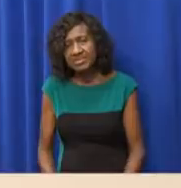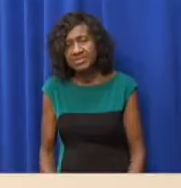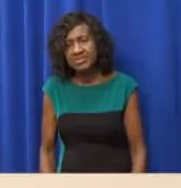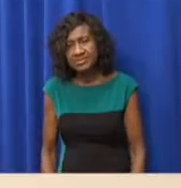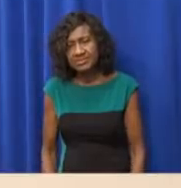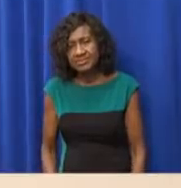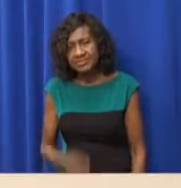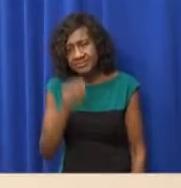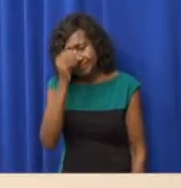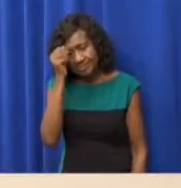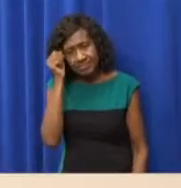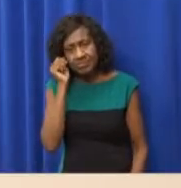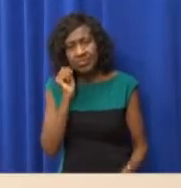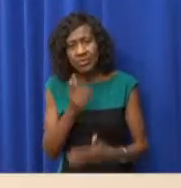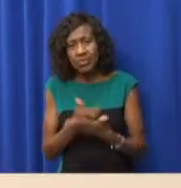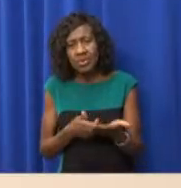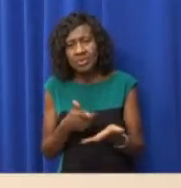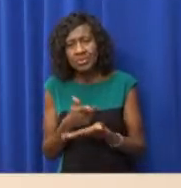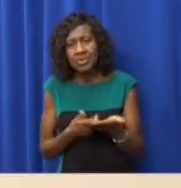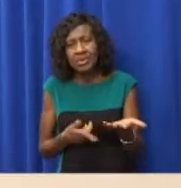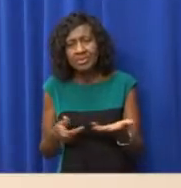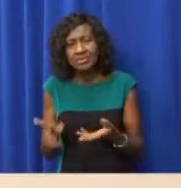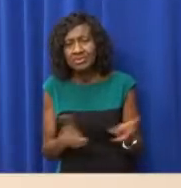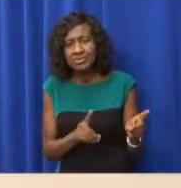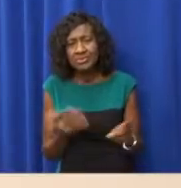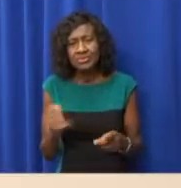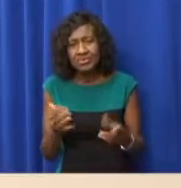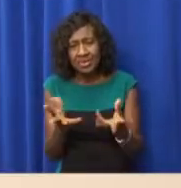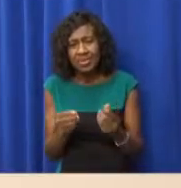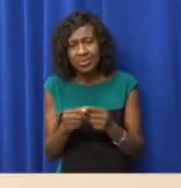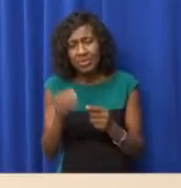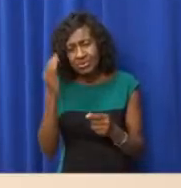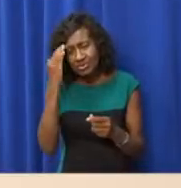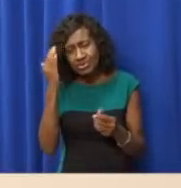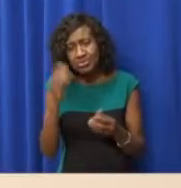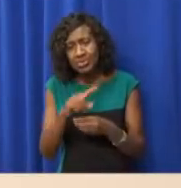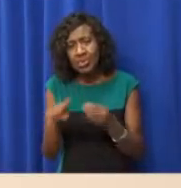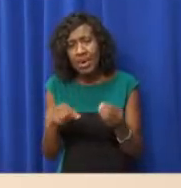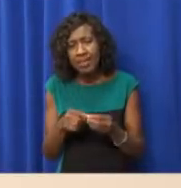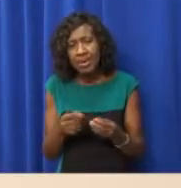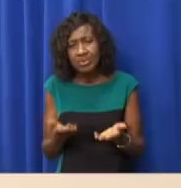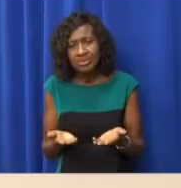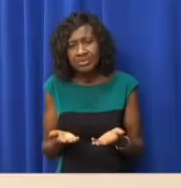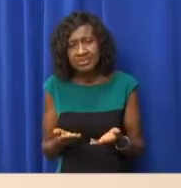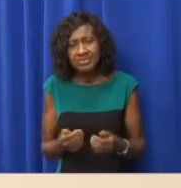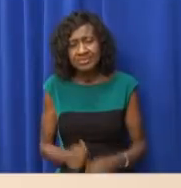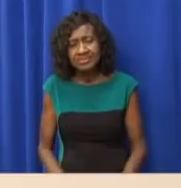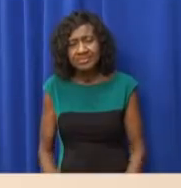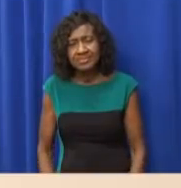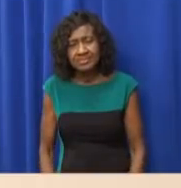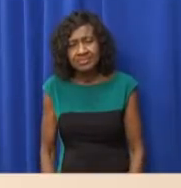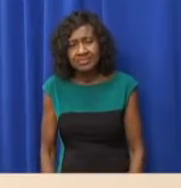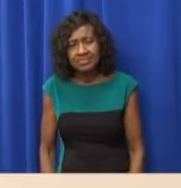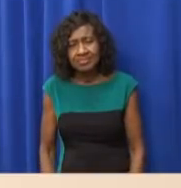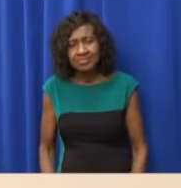Anxious in what respect? Schools are closed until the start of the next school year.